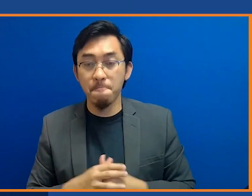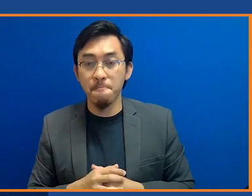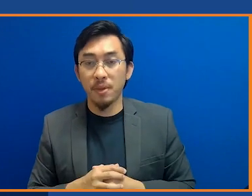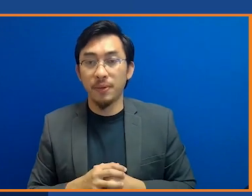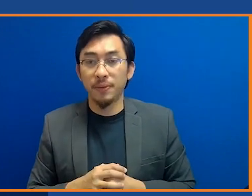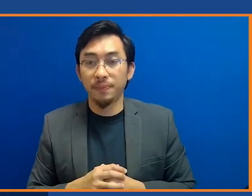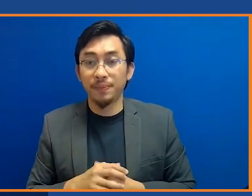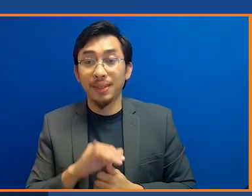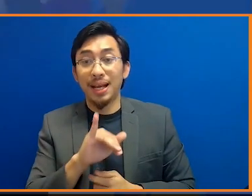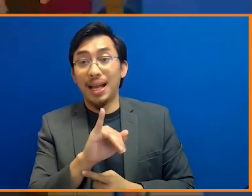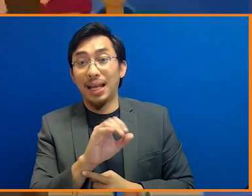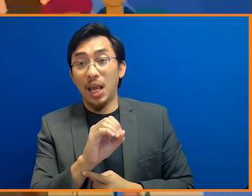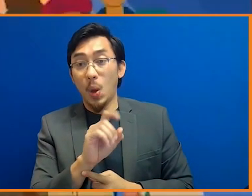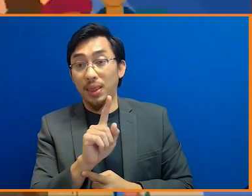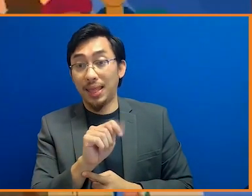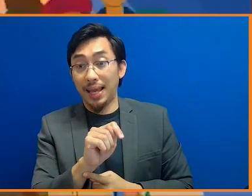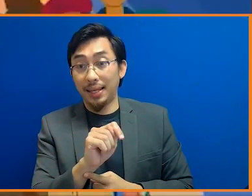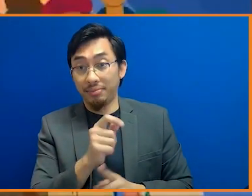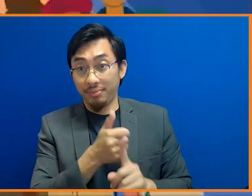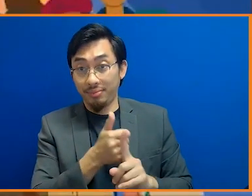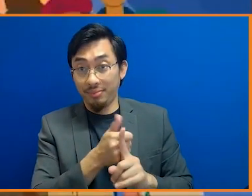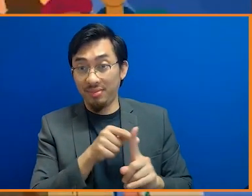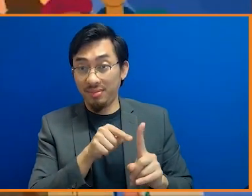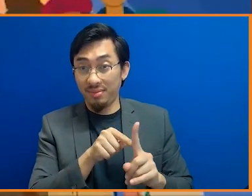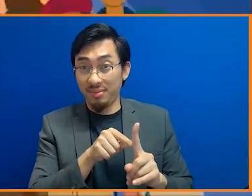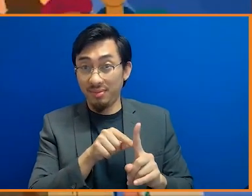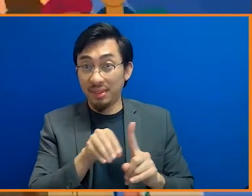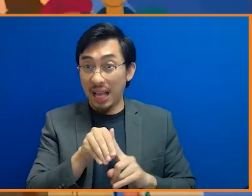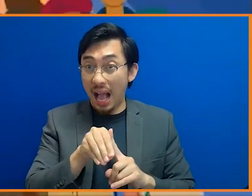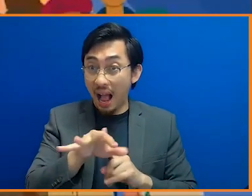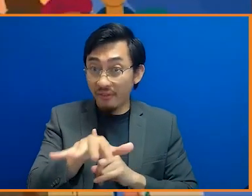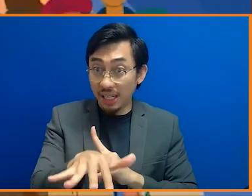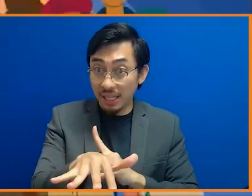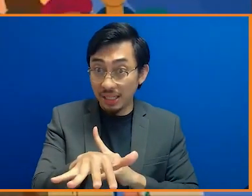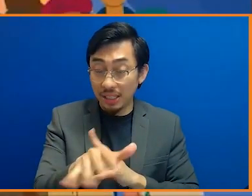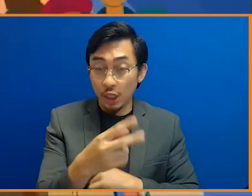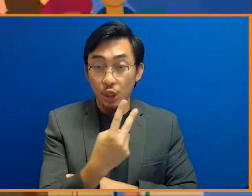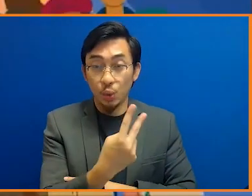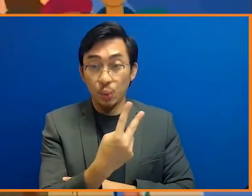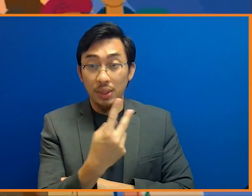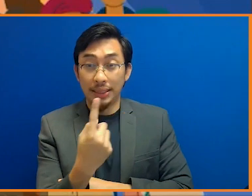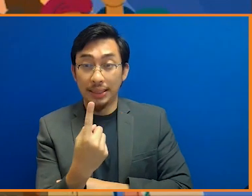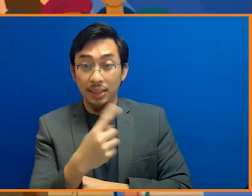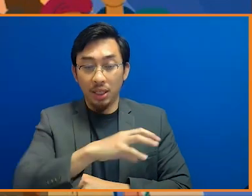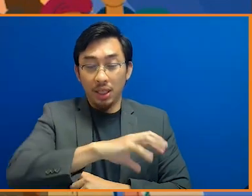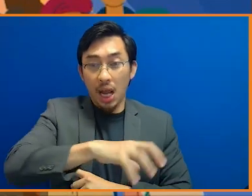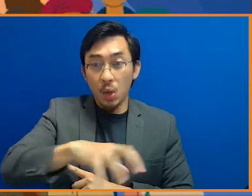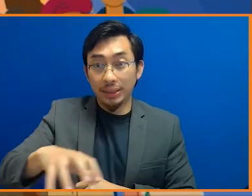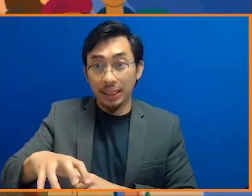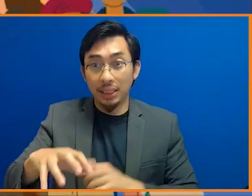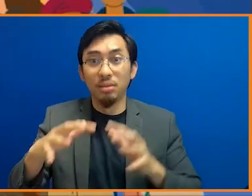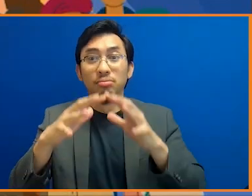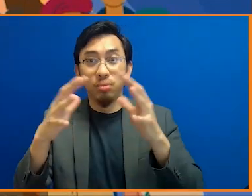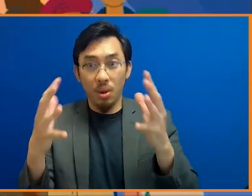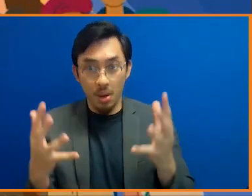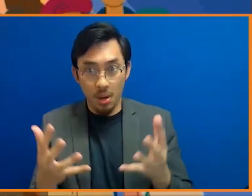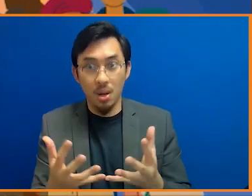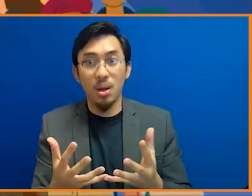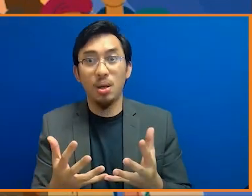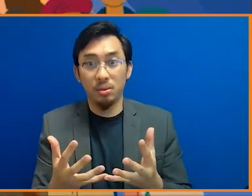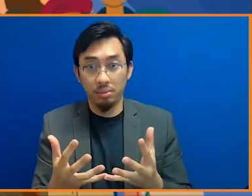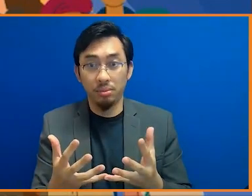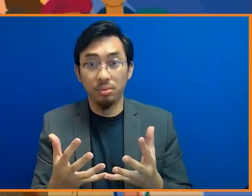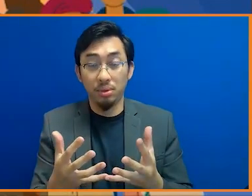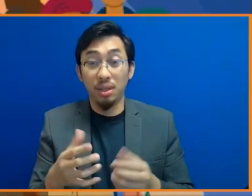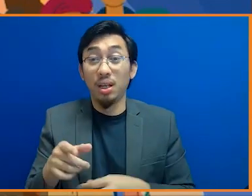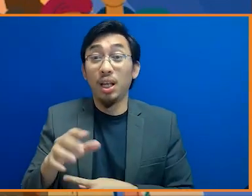Now the IoT itself affect around 21 countries in the world, in